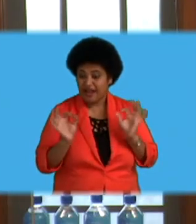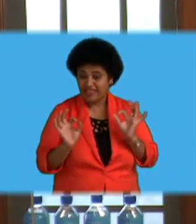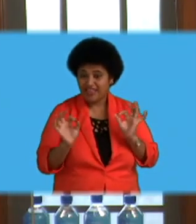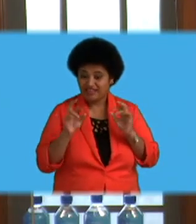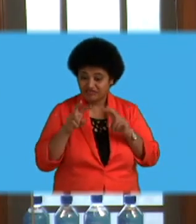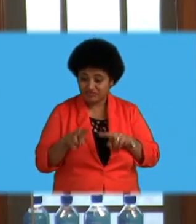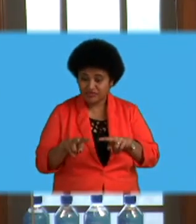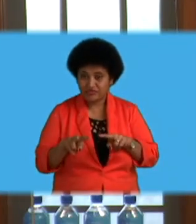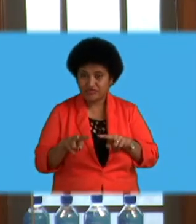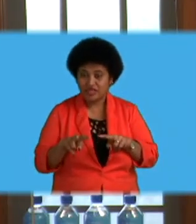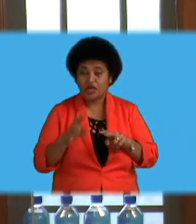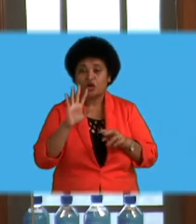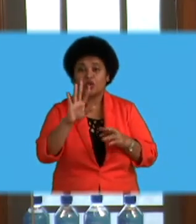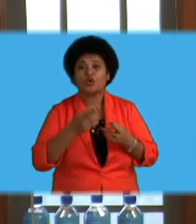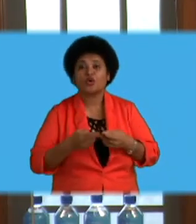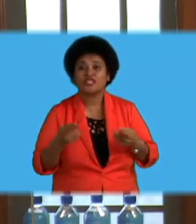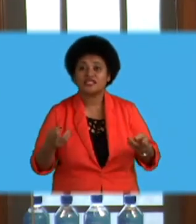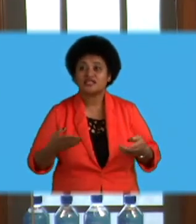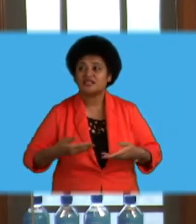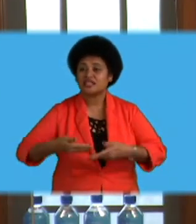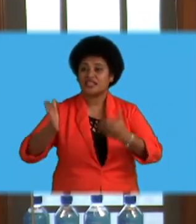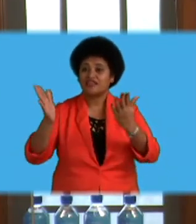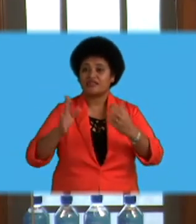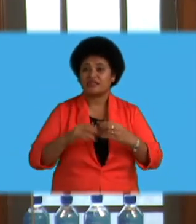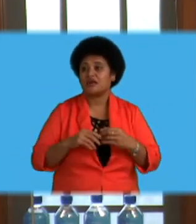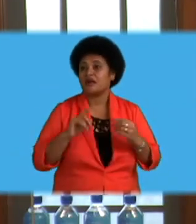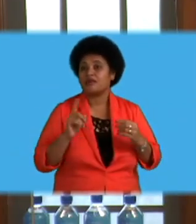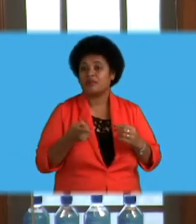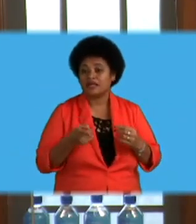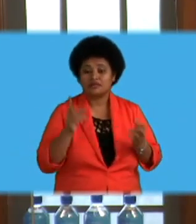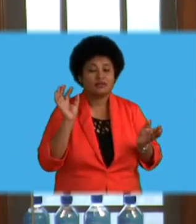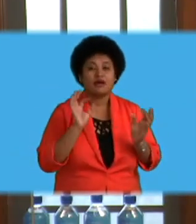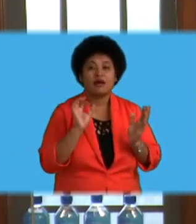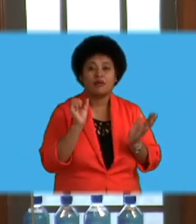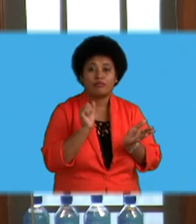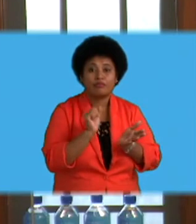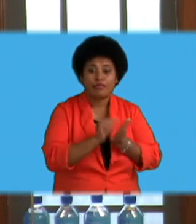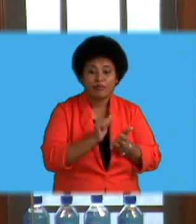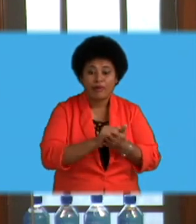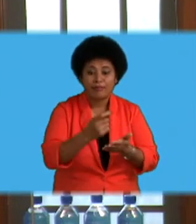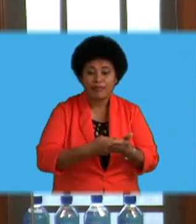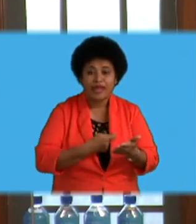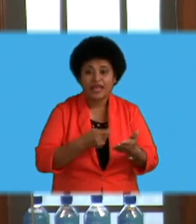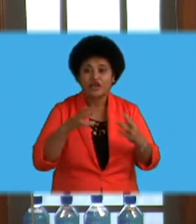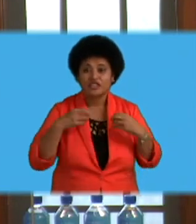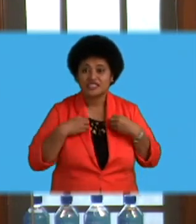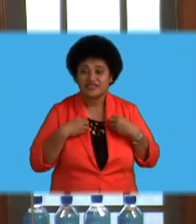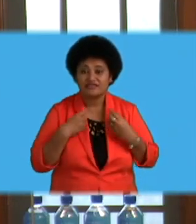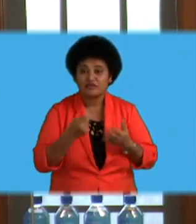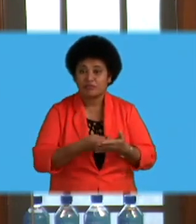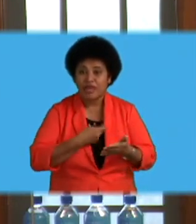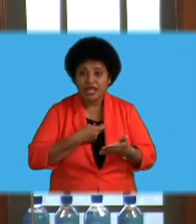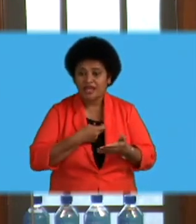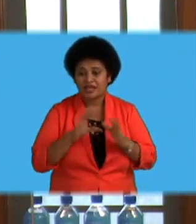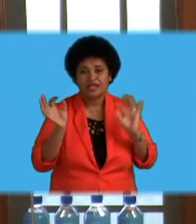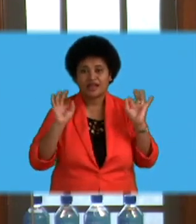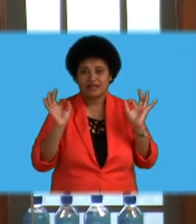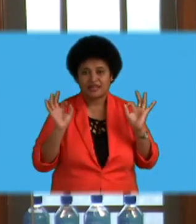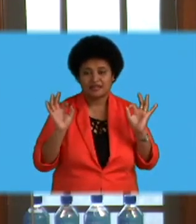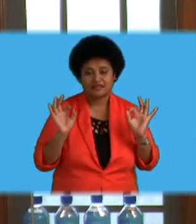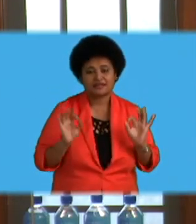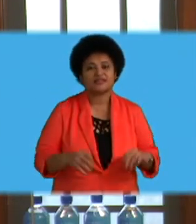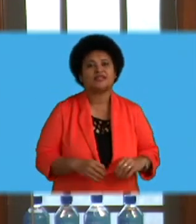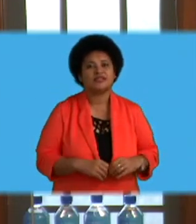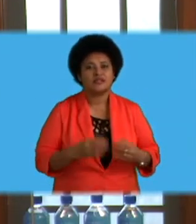our resources without being properly compensated for. Because the fair share will only be